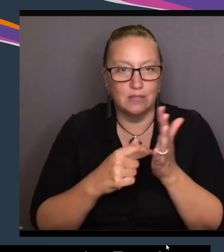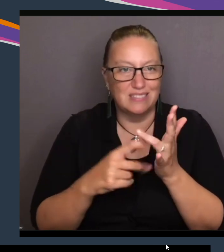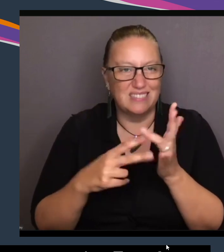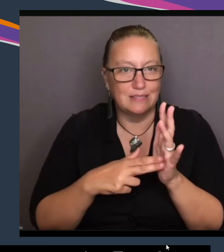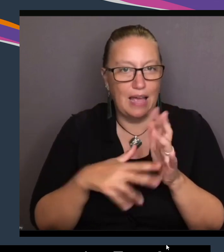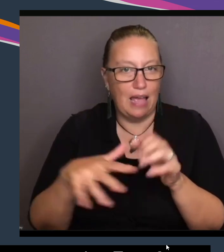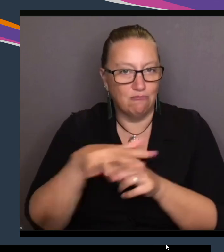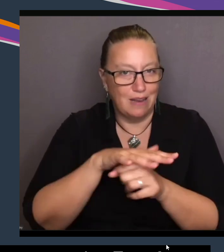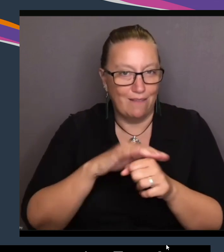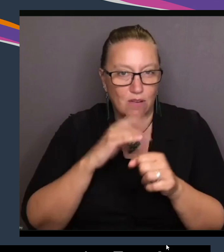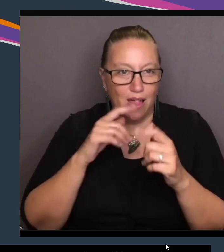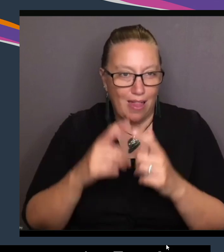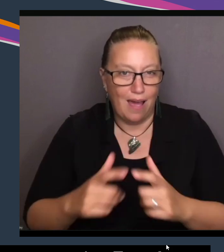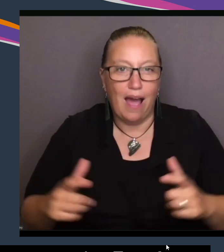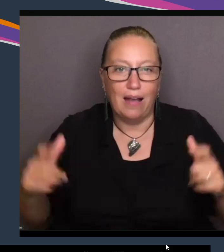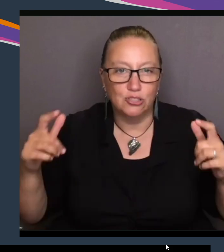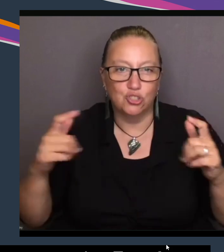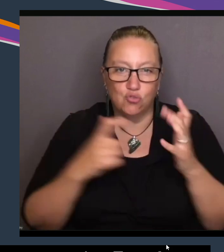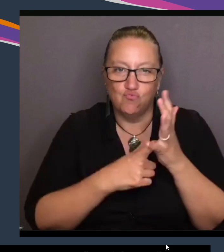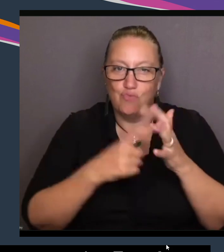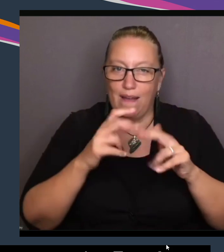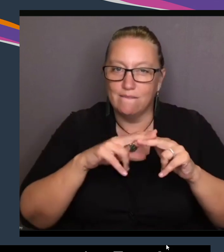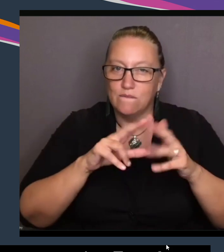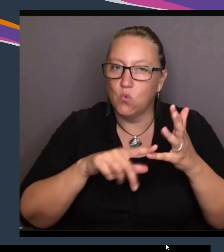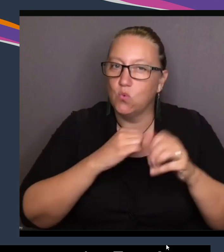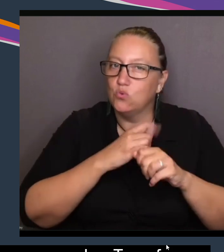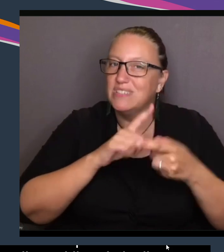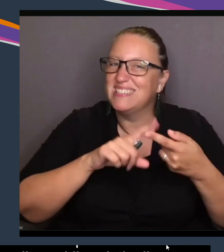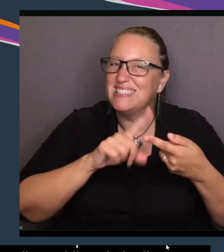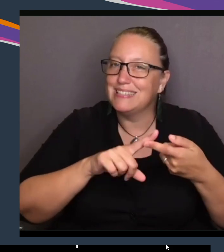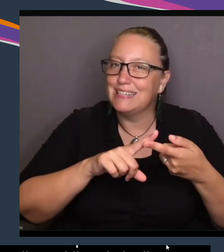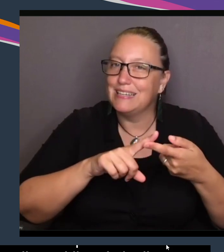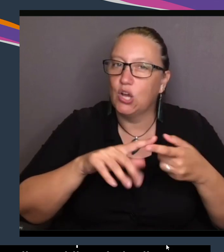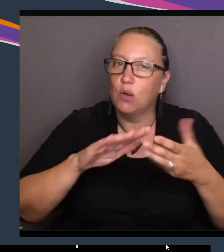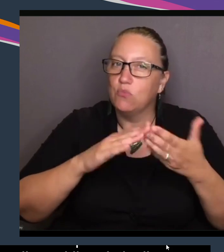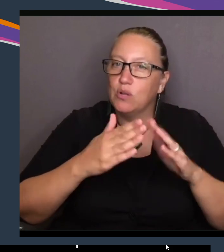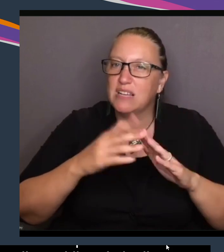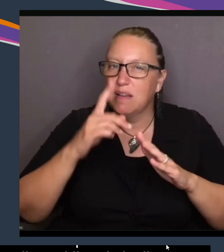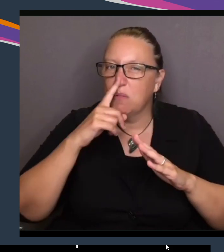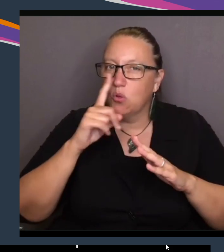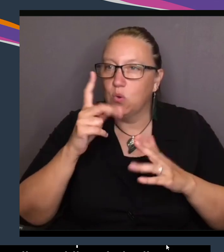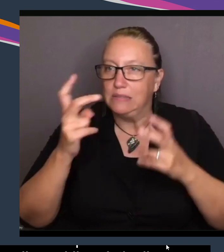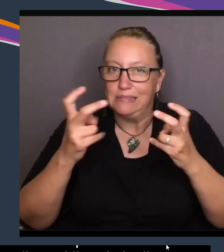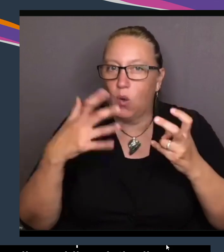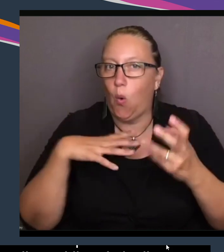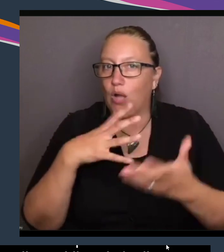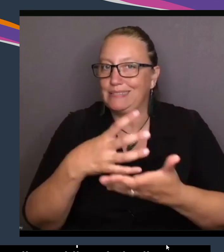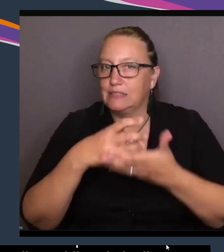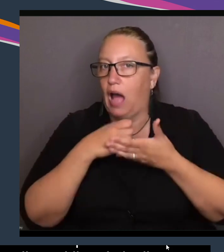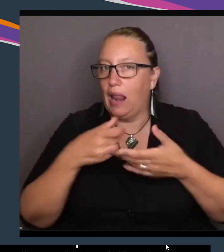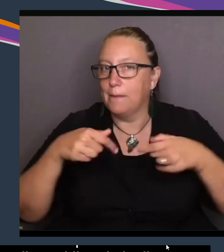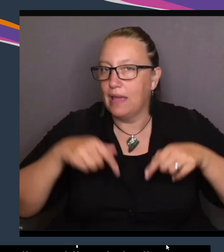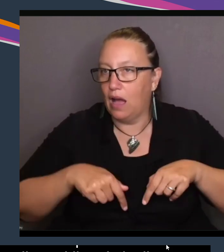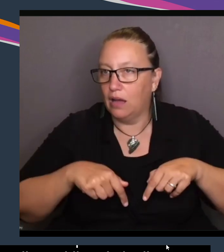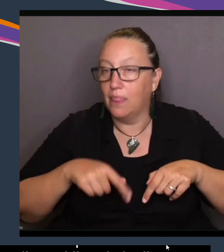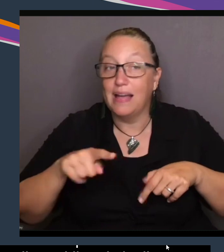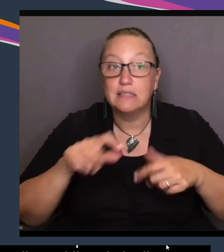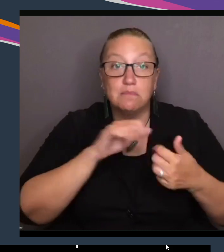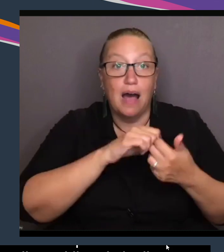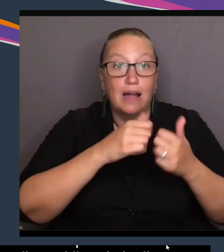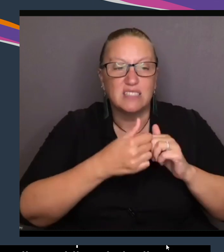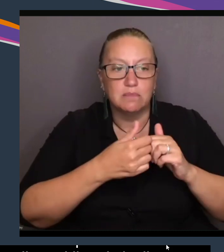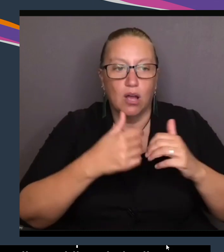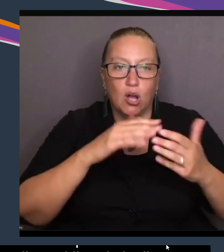large refugee and asylum seeker community. That's a partnership between the community health